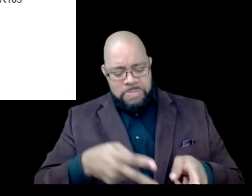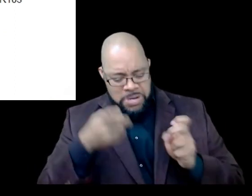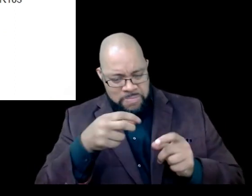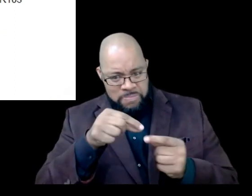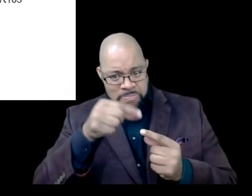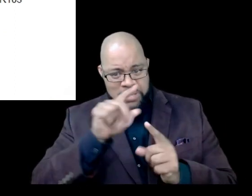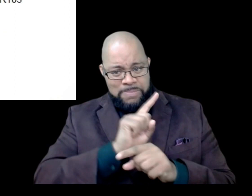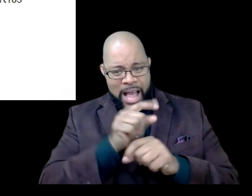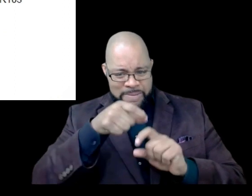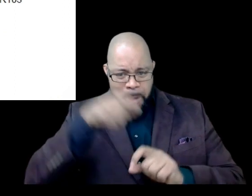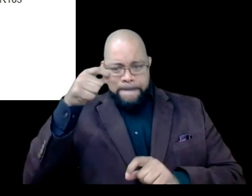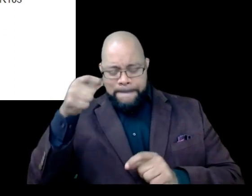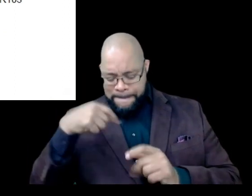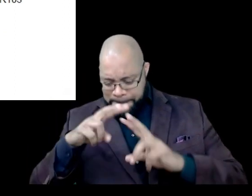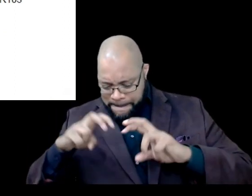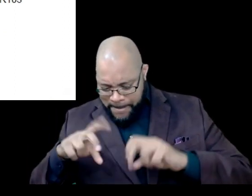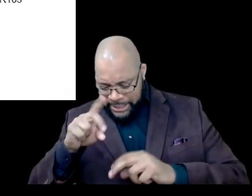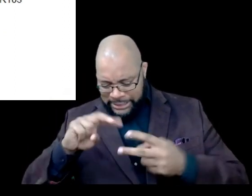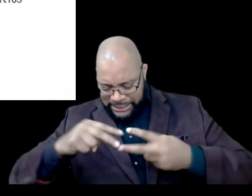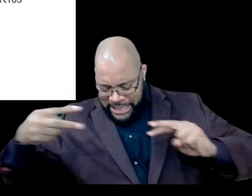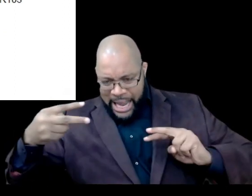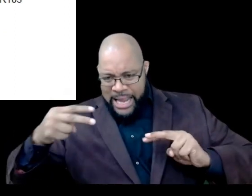spines, extracted DNA,